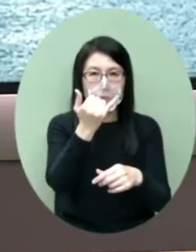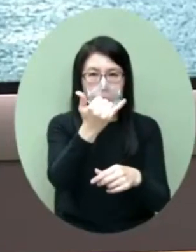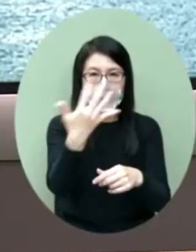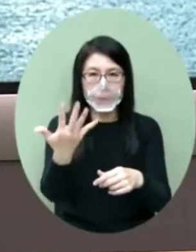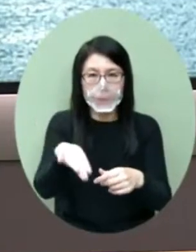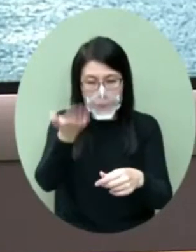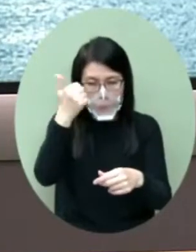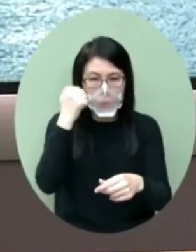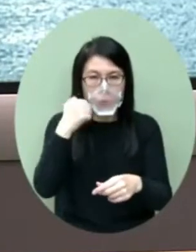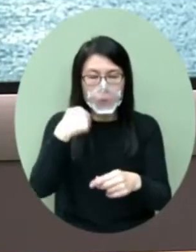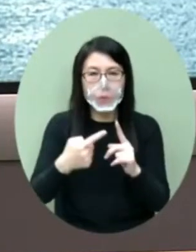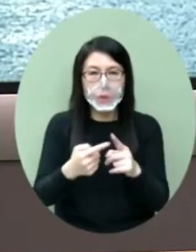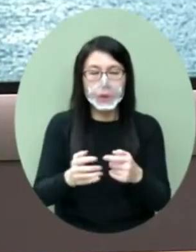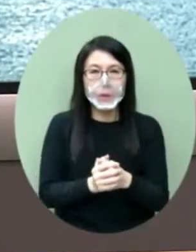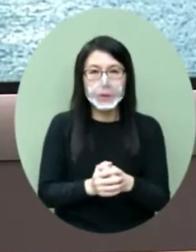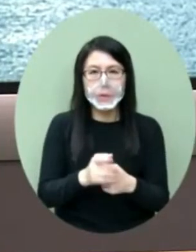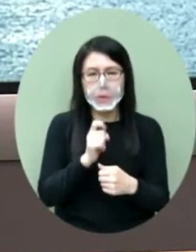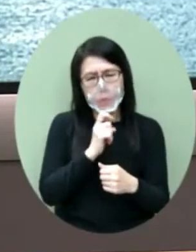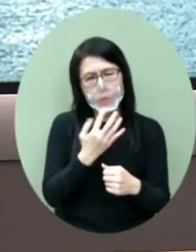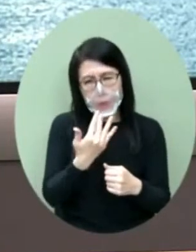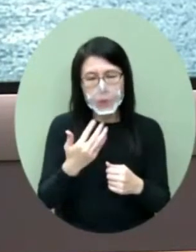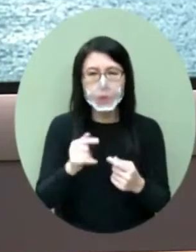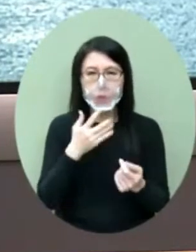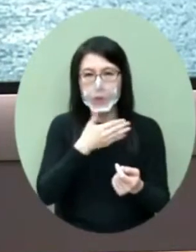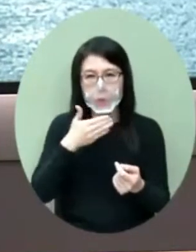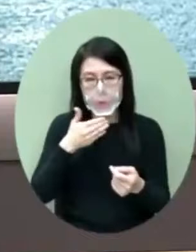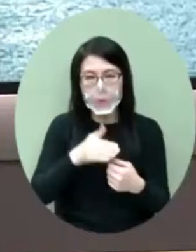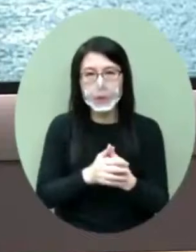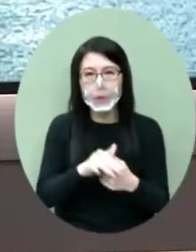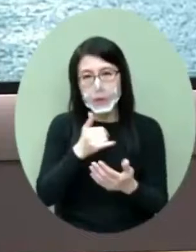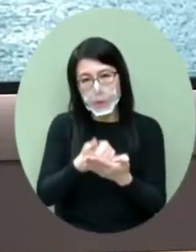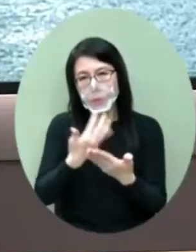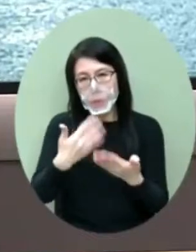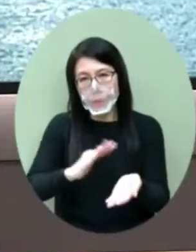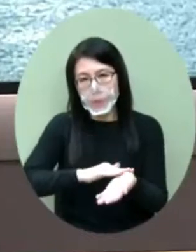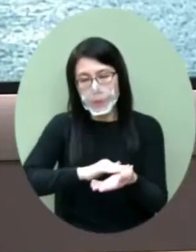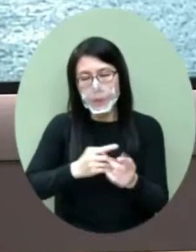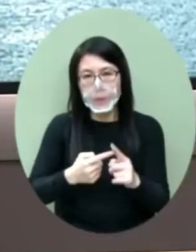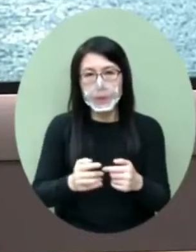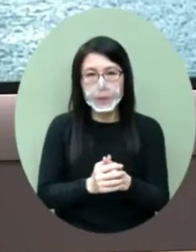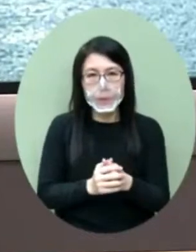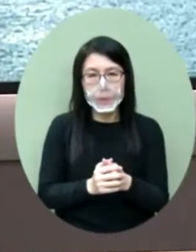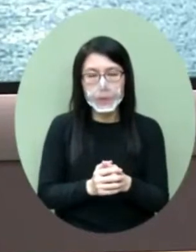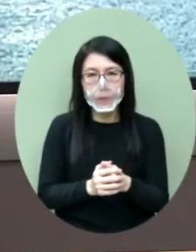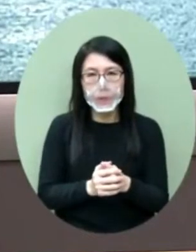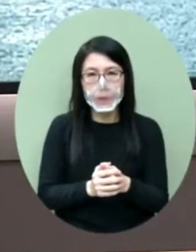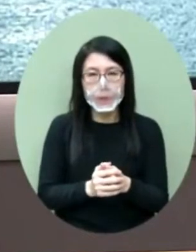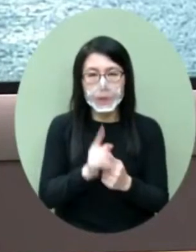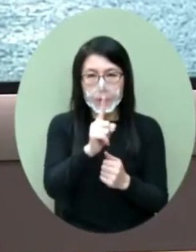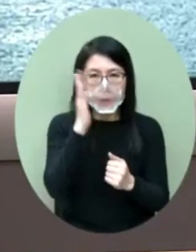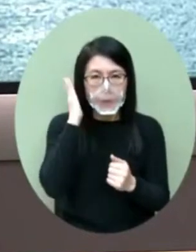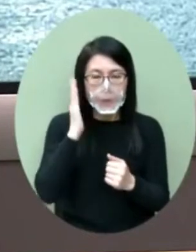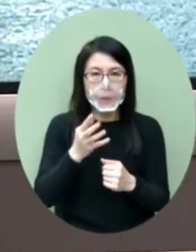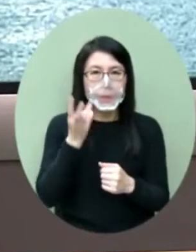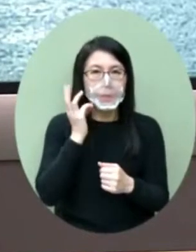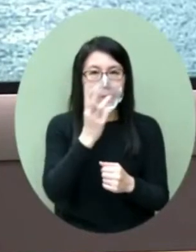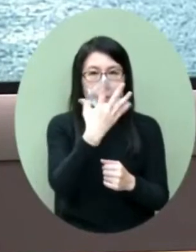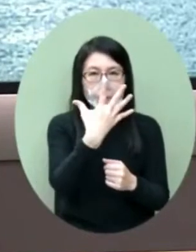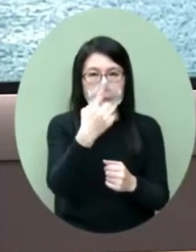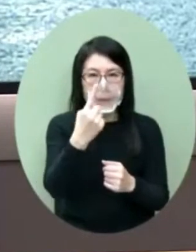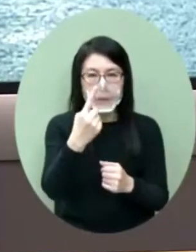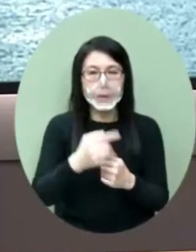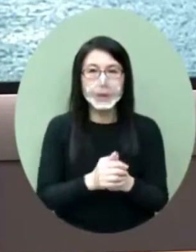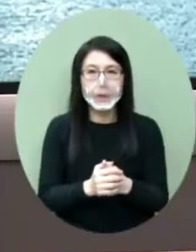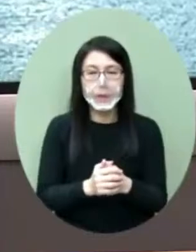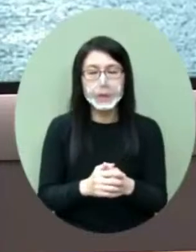19% 2 doses, at 2 cases 3 doses. Well, there are 130 of them are above the age of 65, but